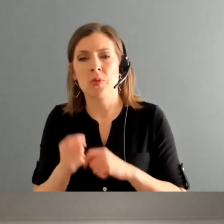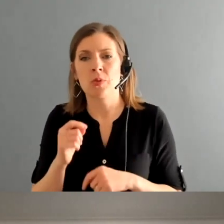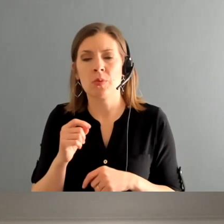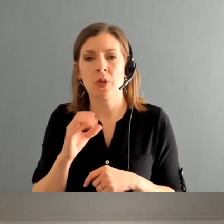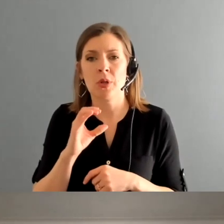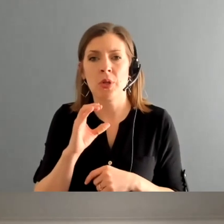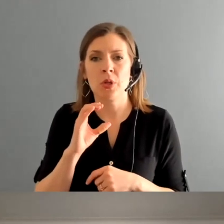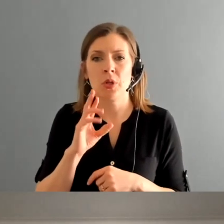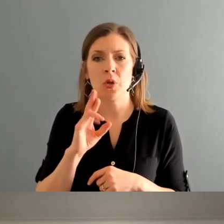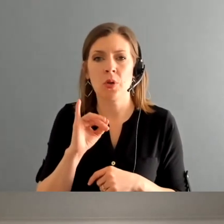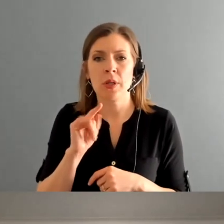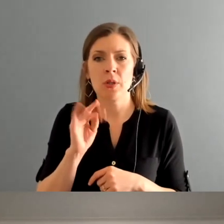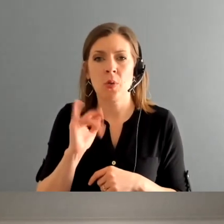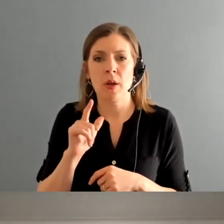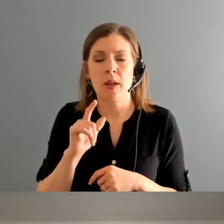curatorial fabulations and critical